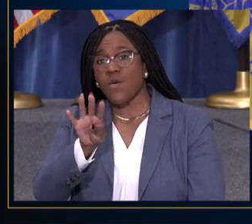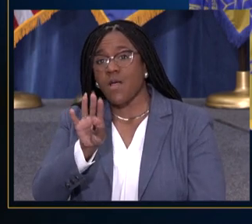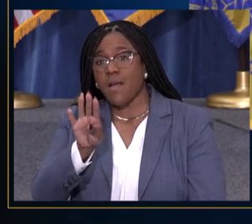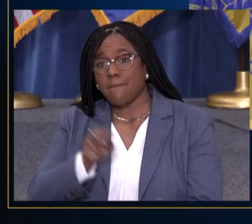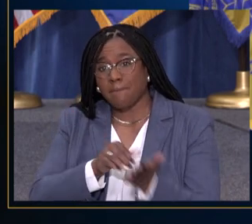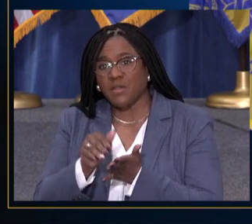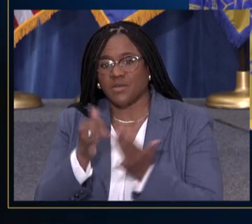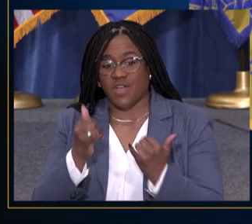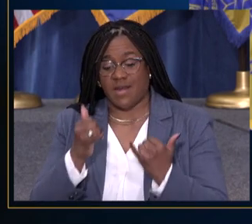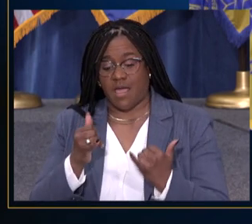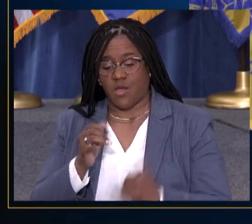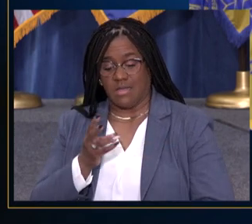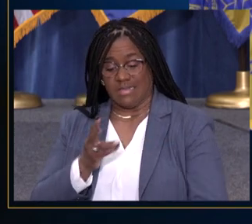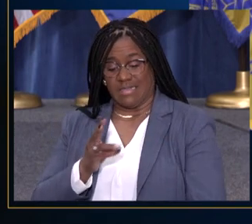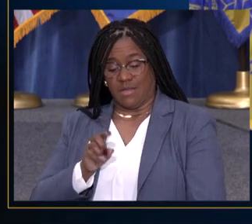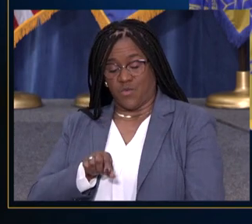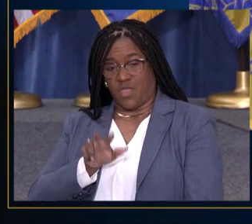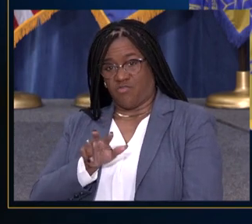about